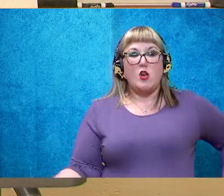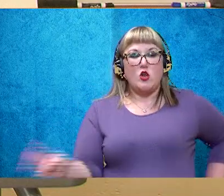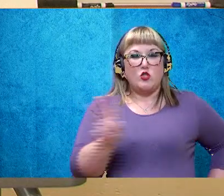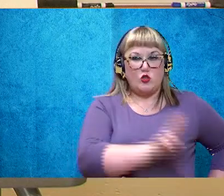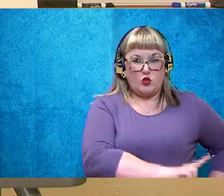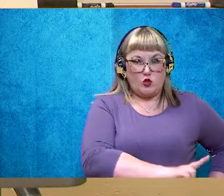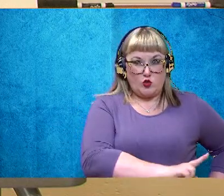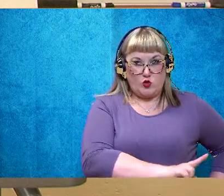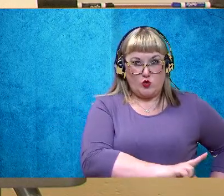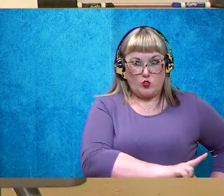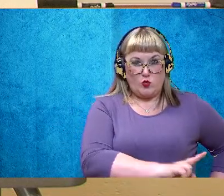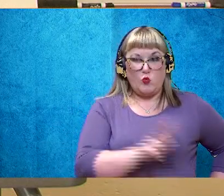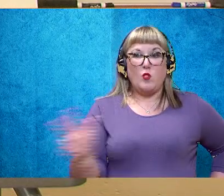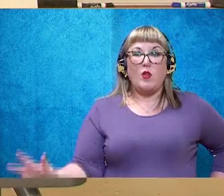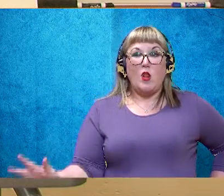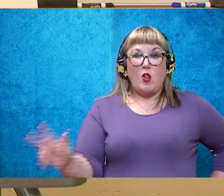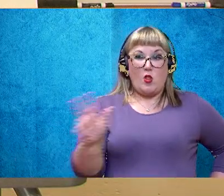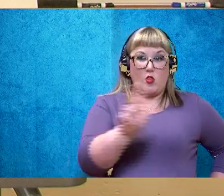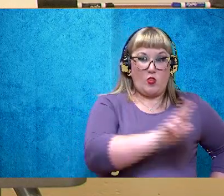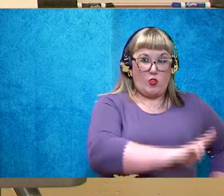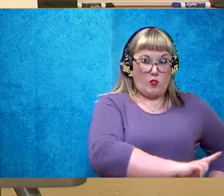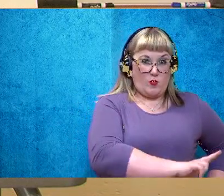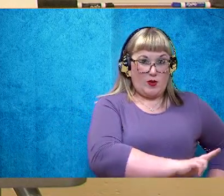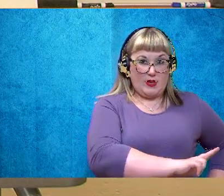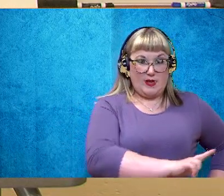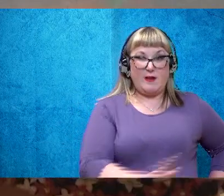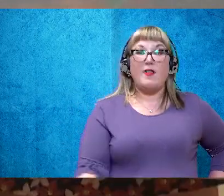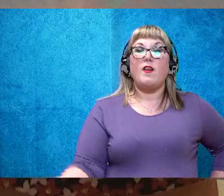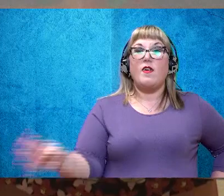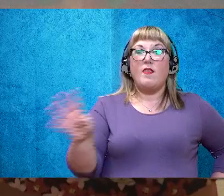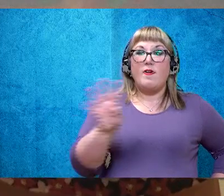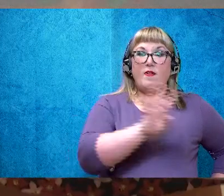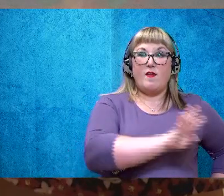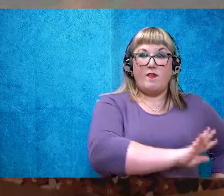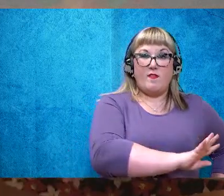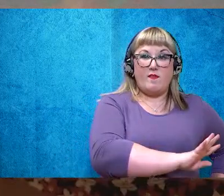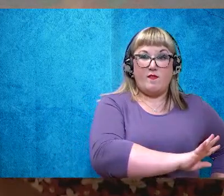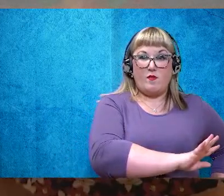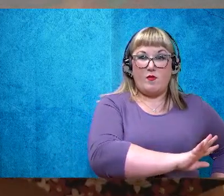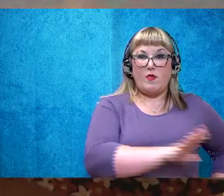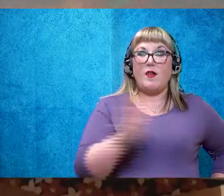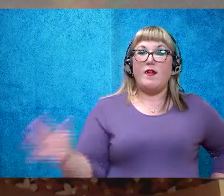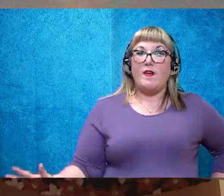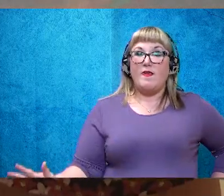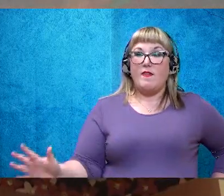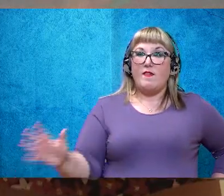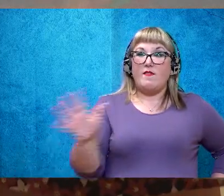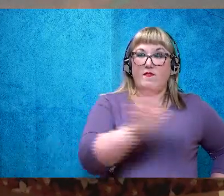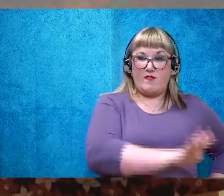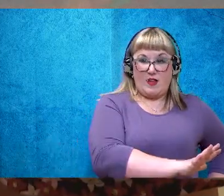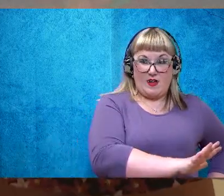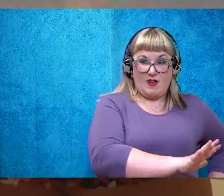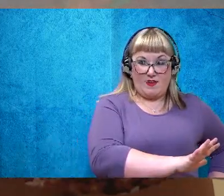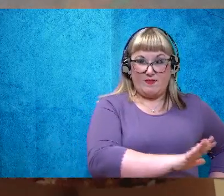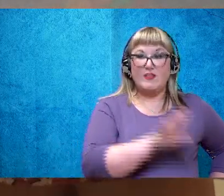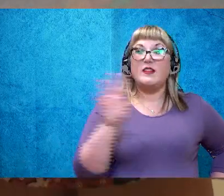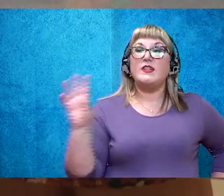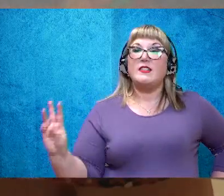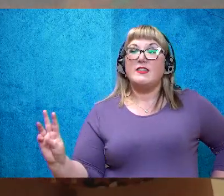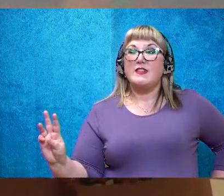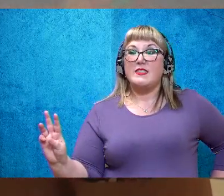1, 2, 3, 4,